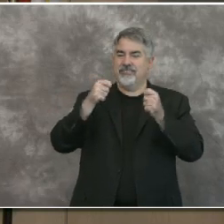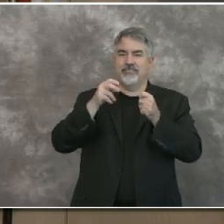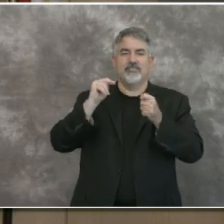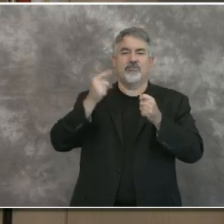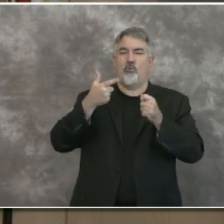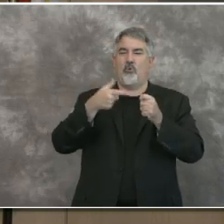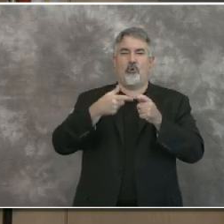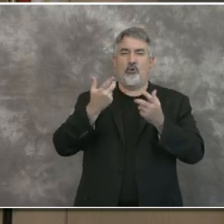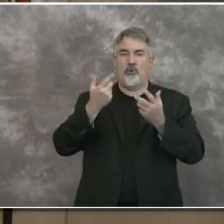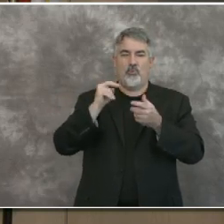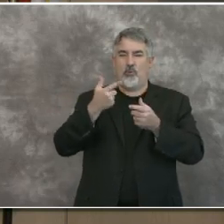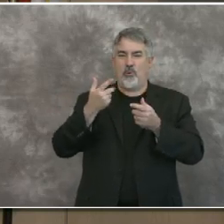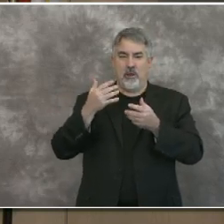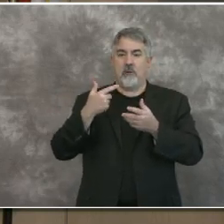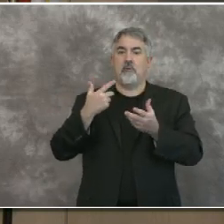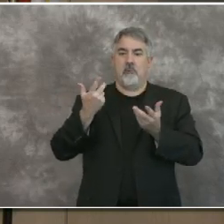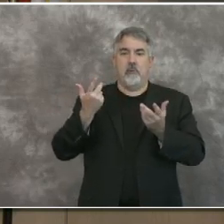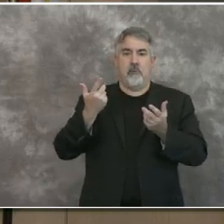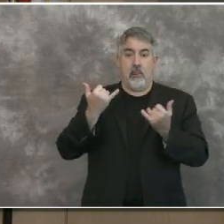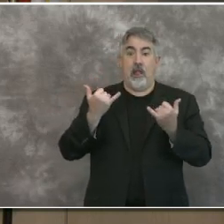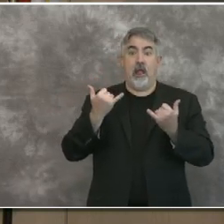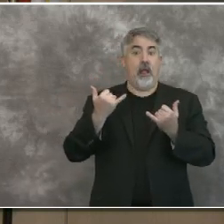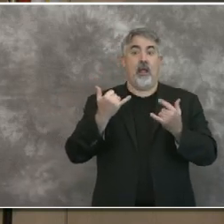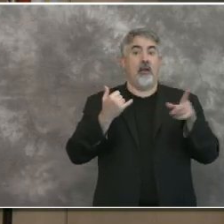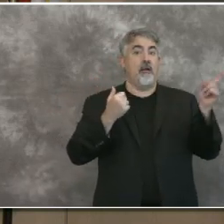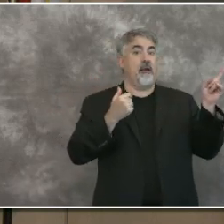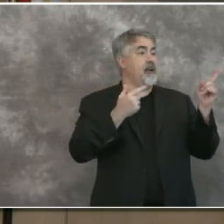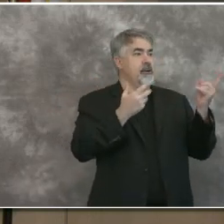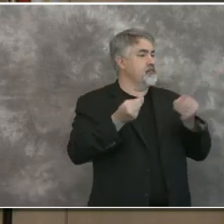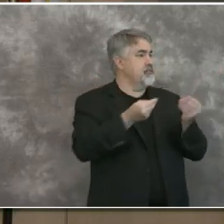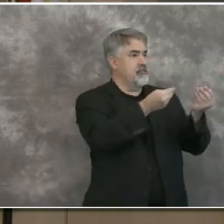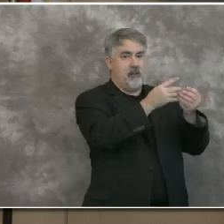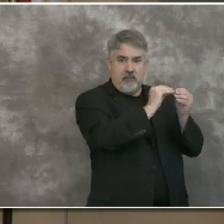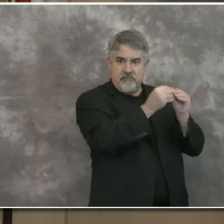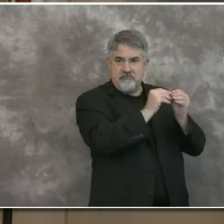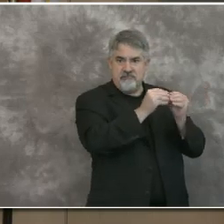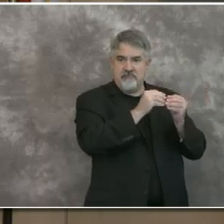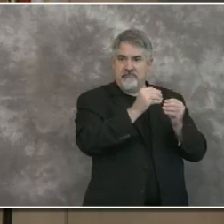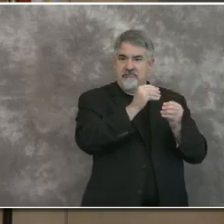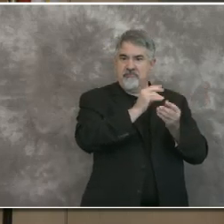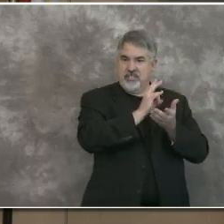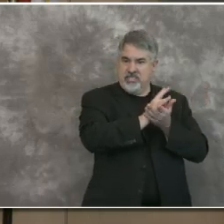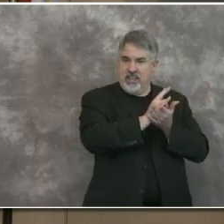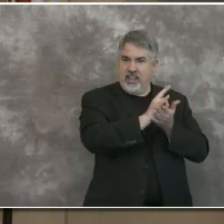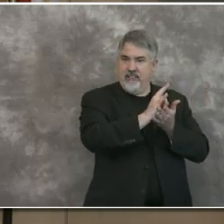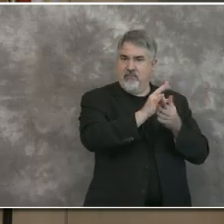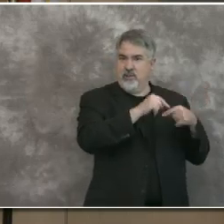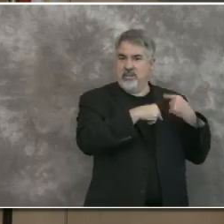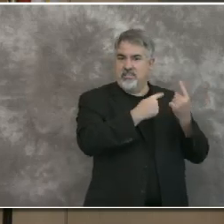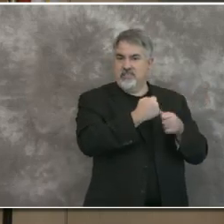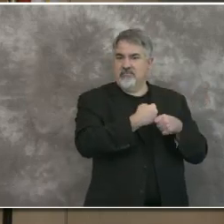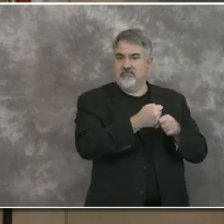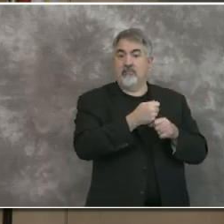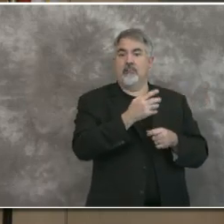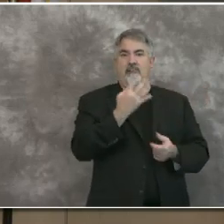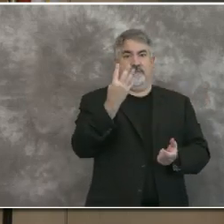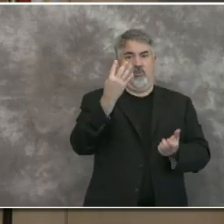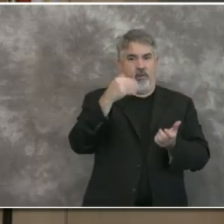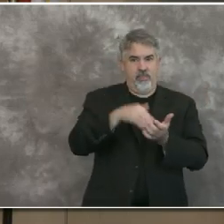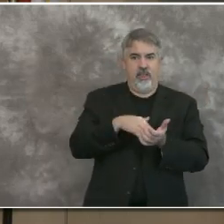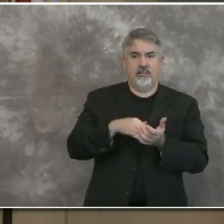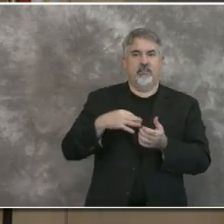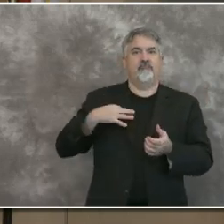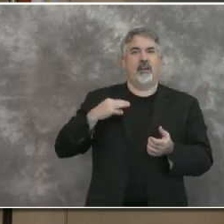deteriorated bands, and so through their efforts, they, over the last 7 weeks, have had more than 4,000